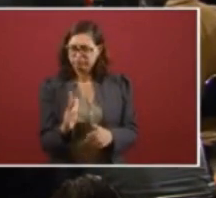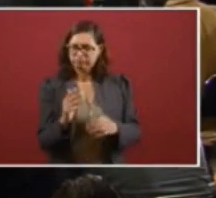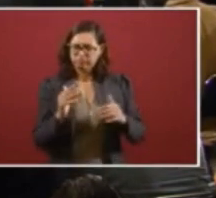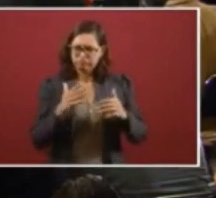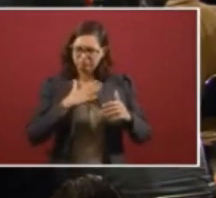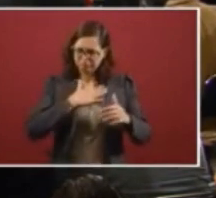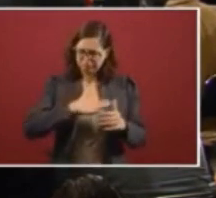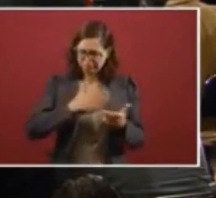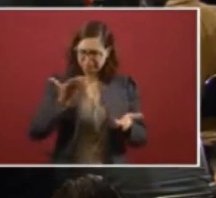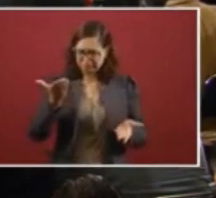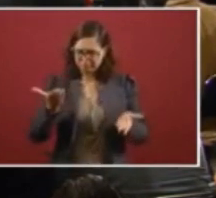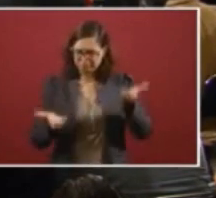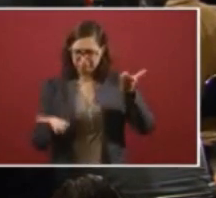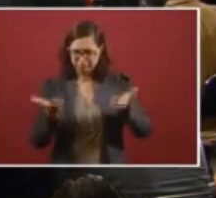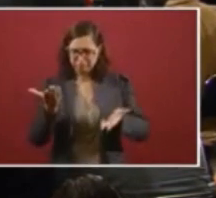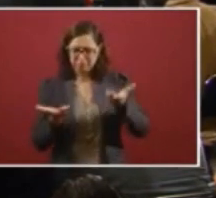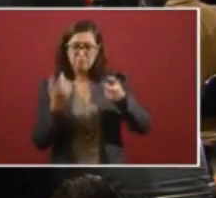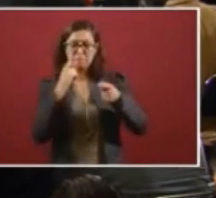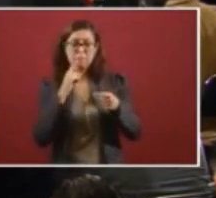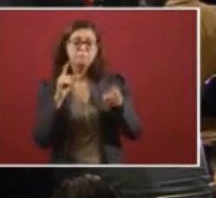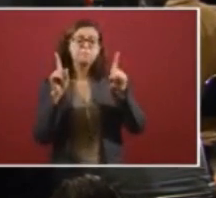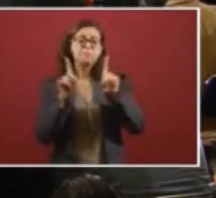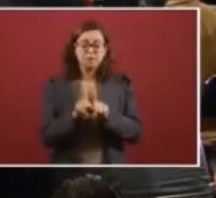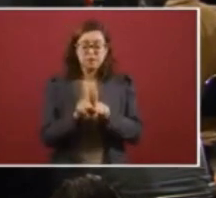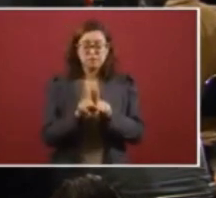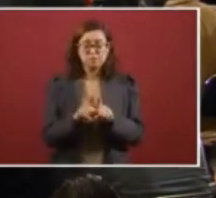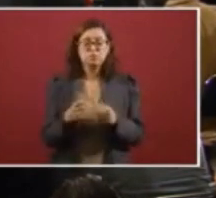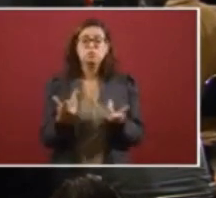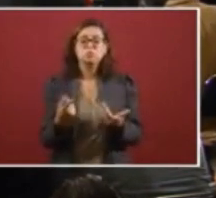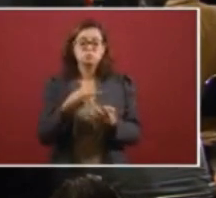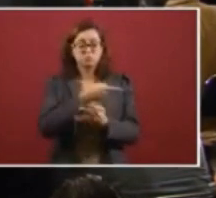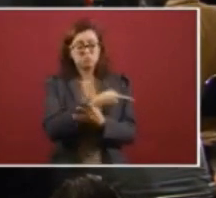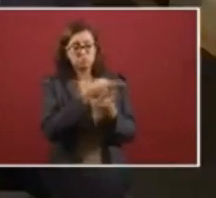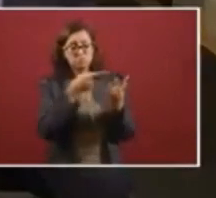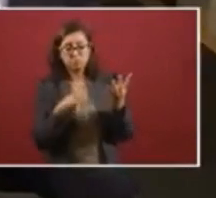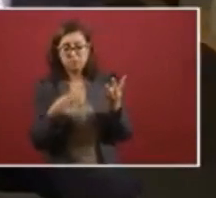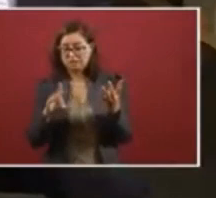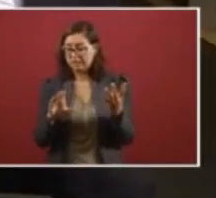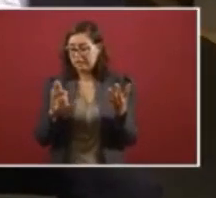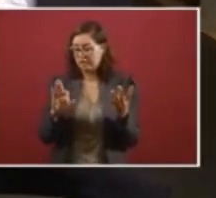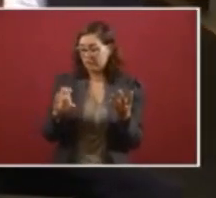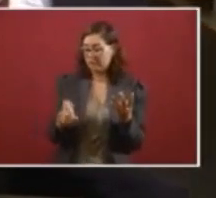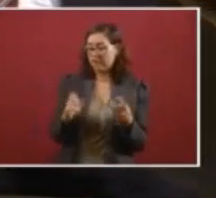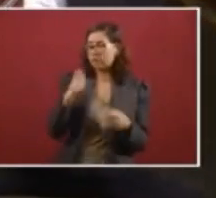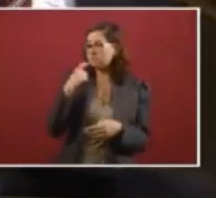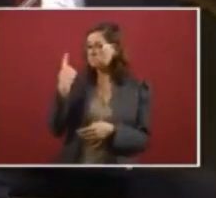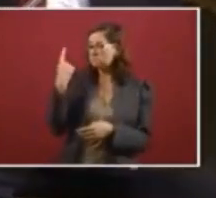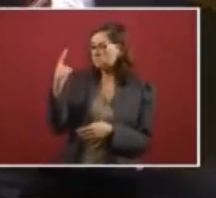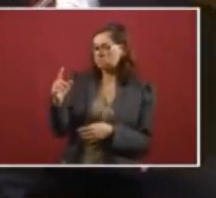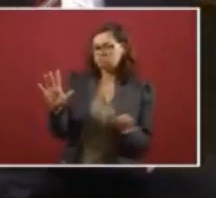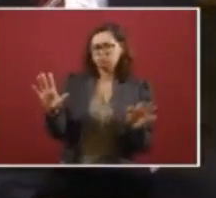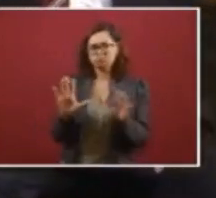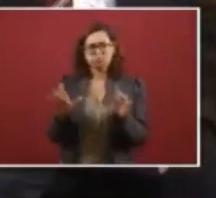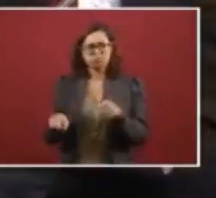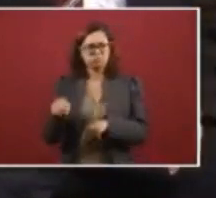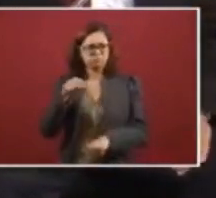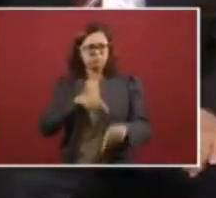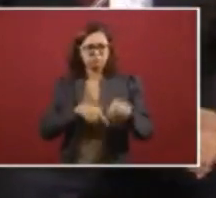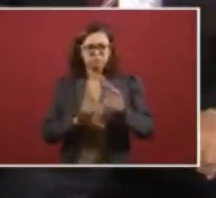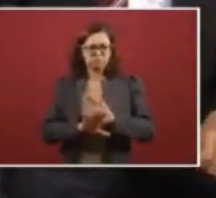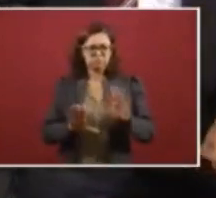And they also agreed not to go through any legal